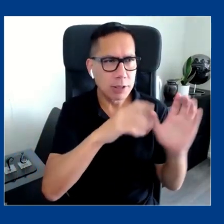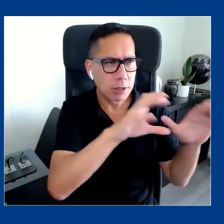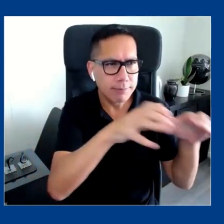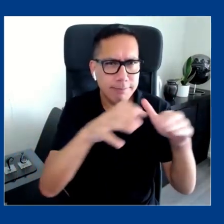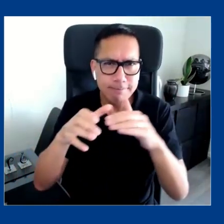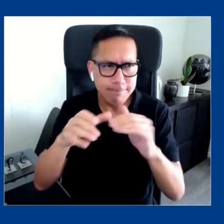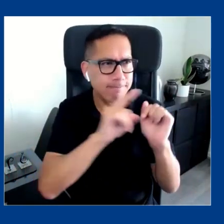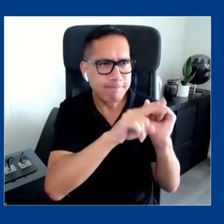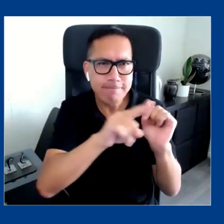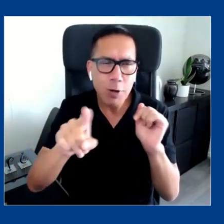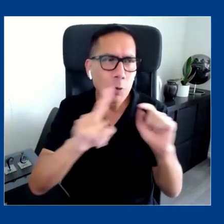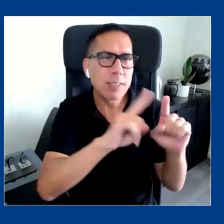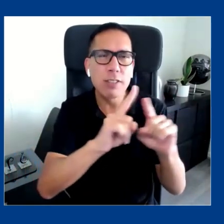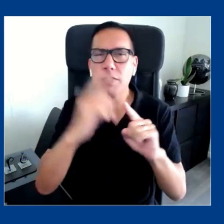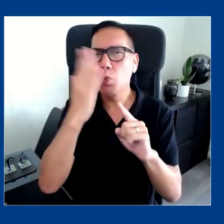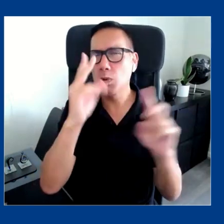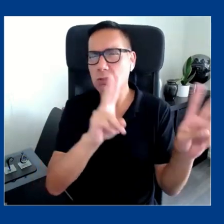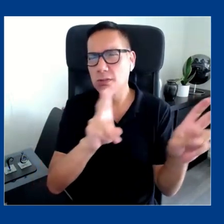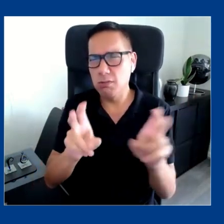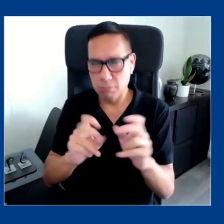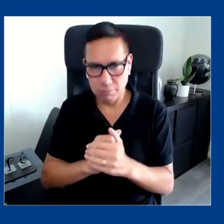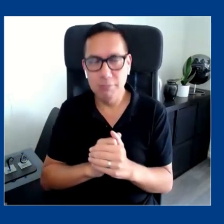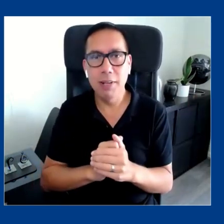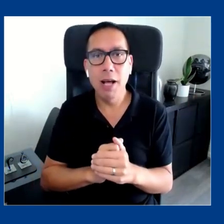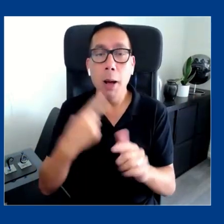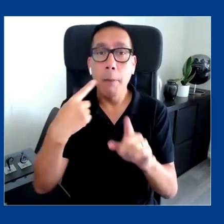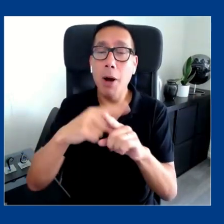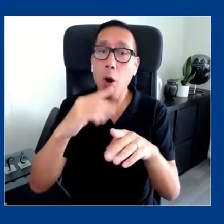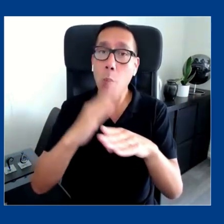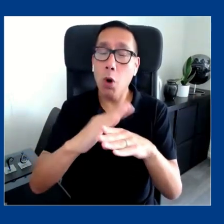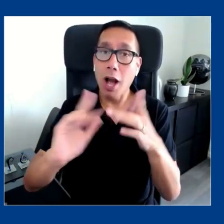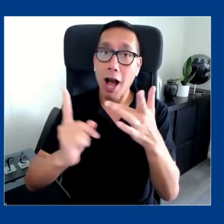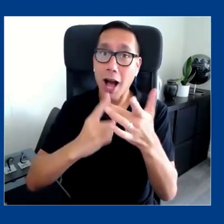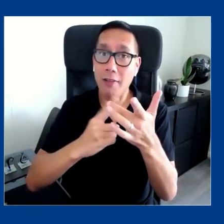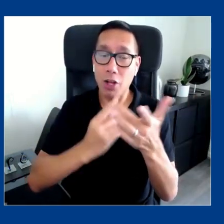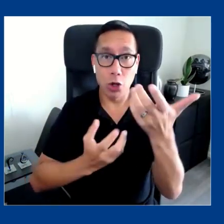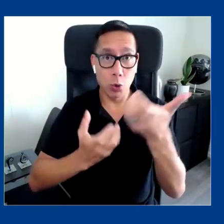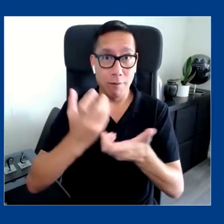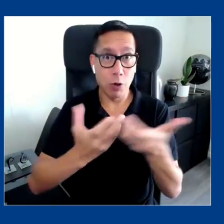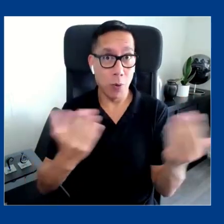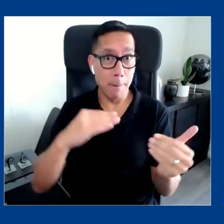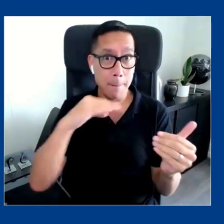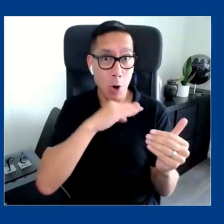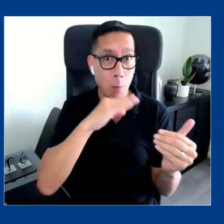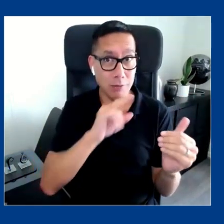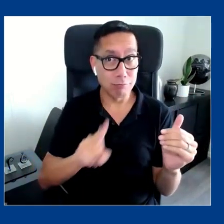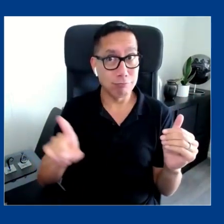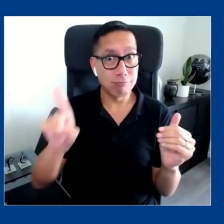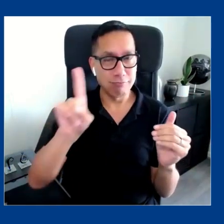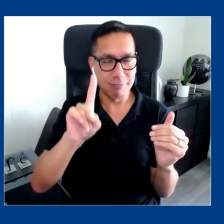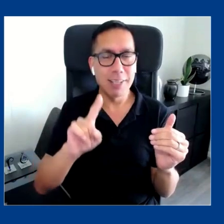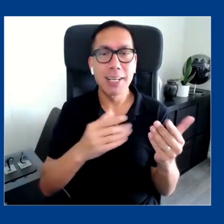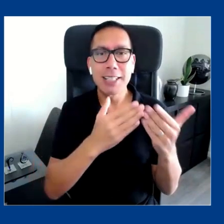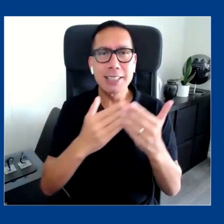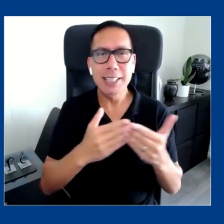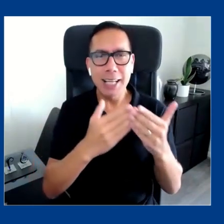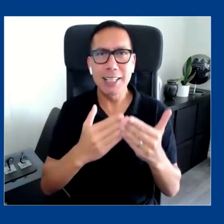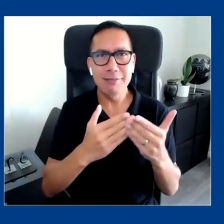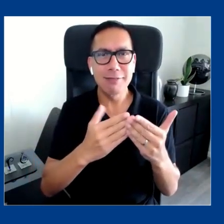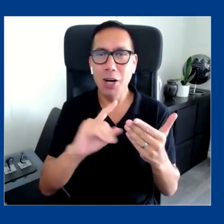and has worked at other universities in Melbourne. He studied academic psychology and